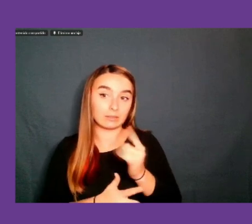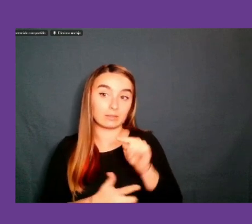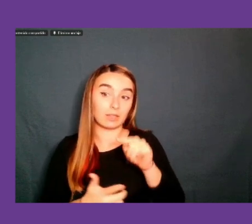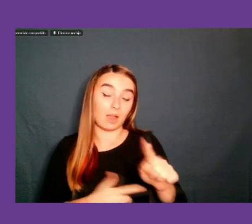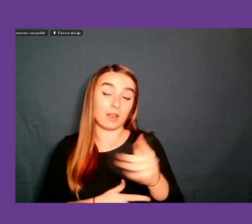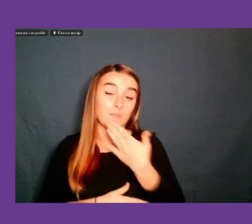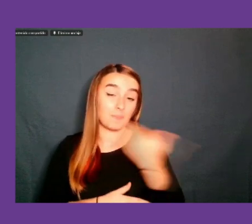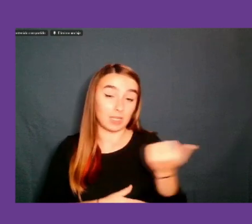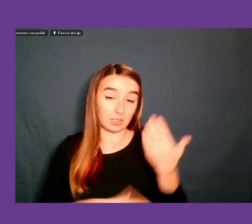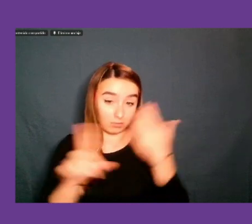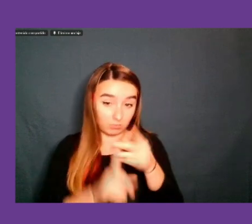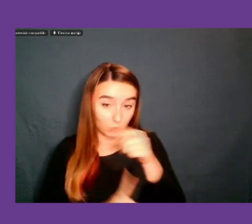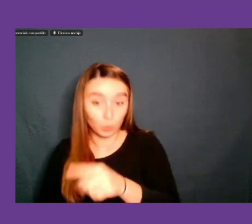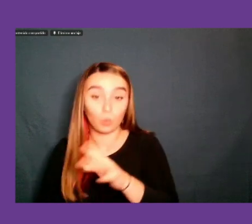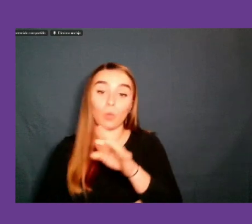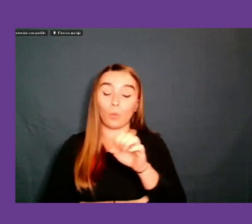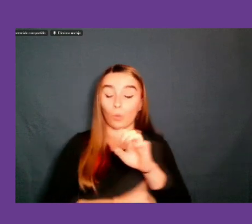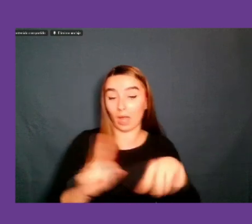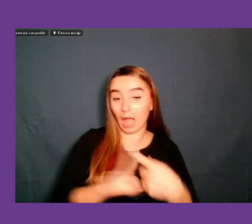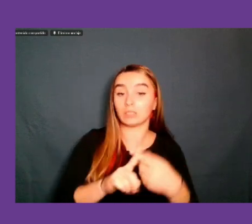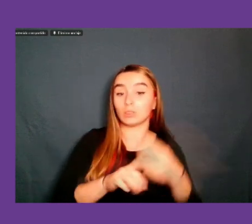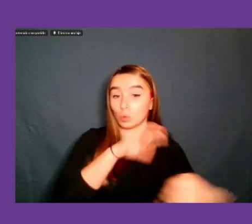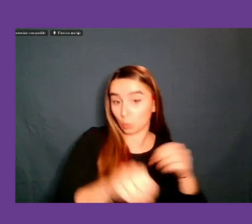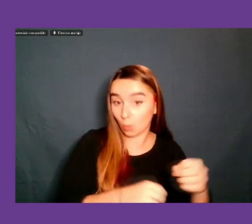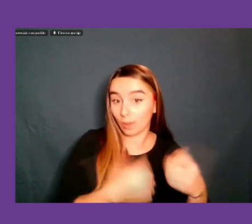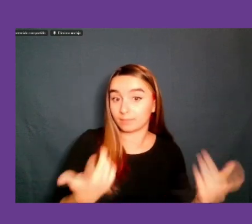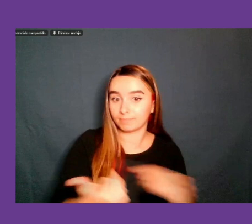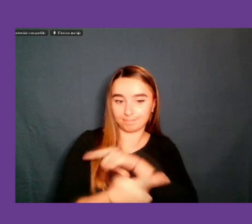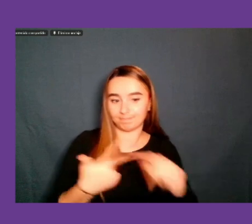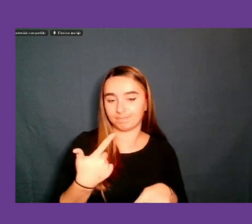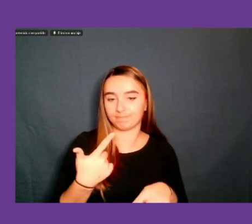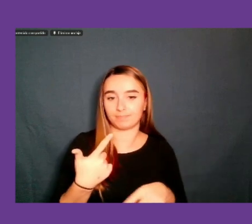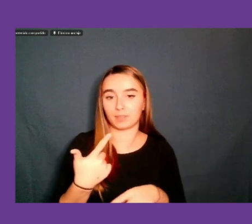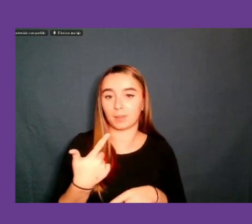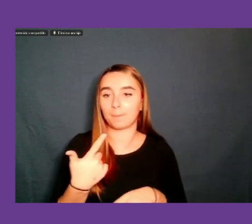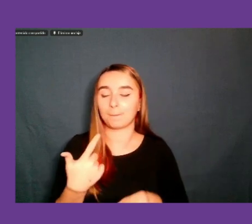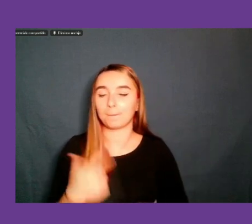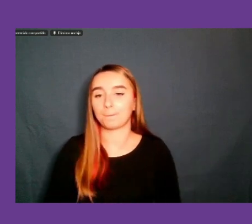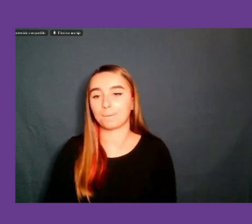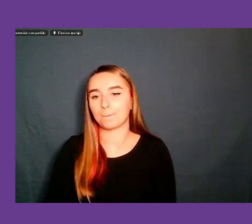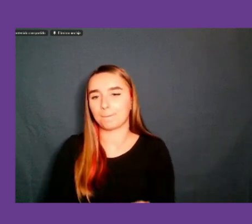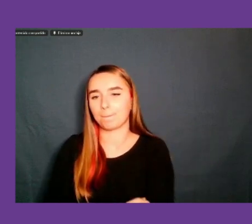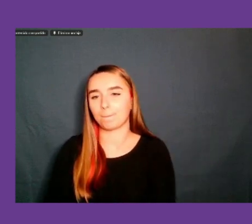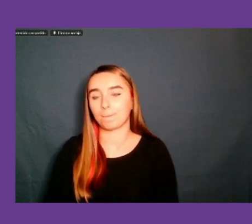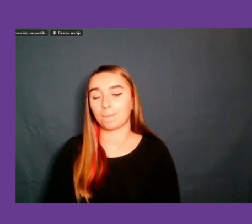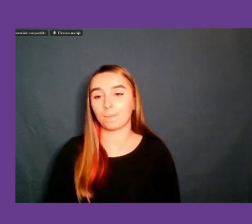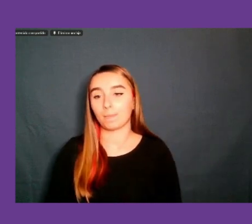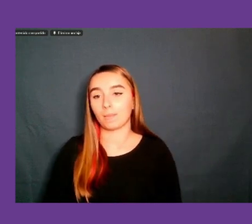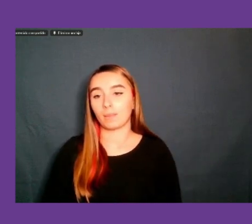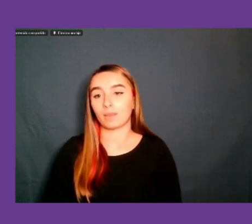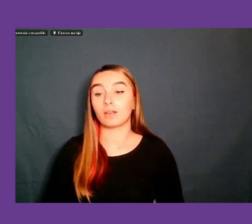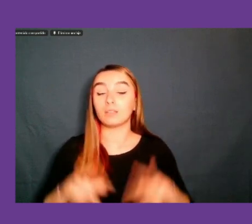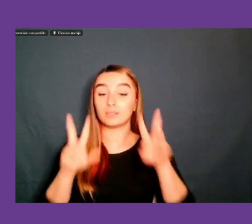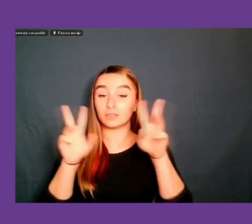for the consumer. But you will always be able to put a different requirement. Regarding the questions on